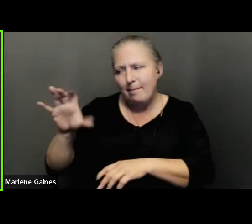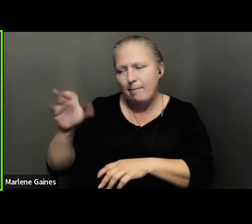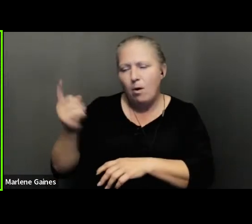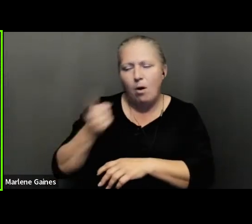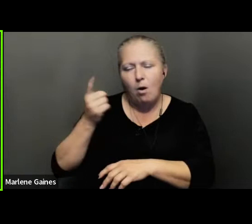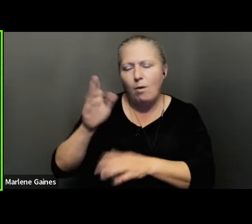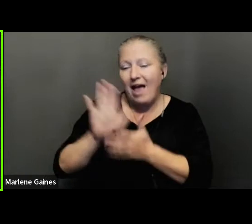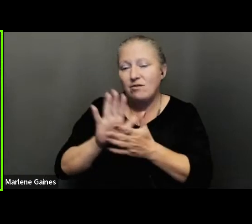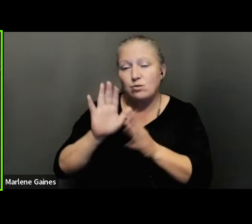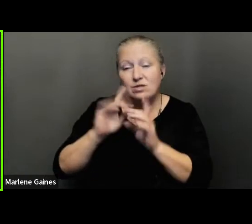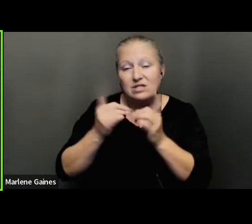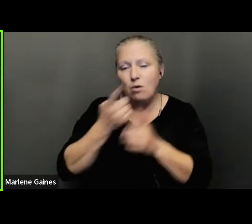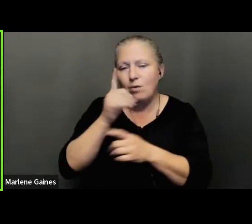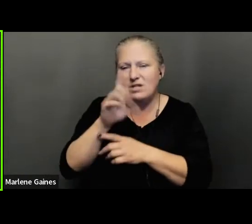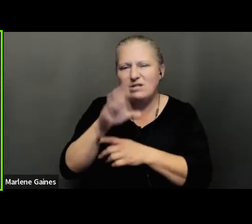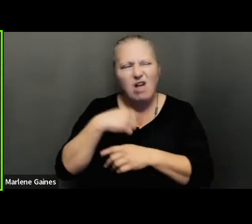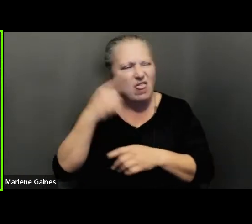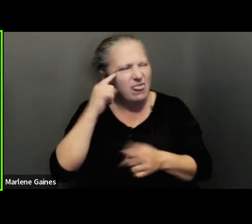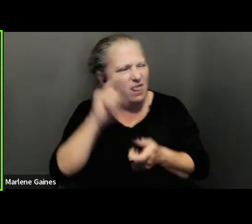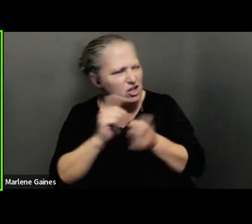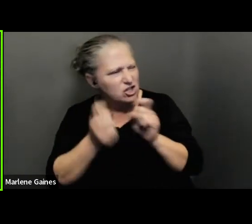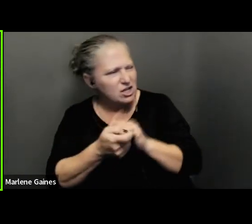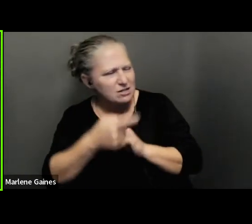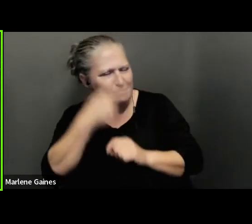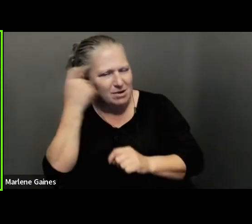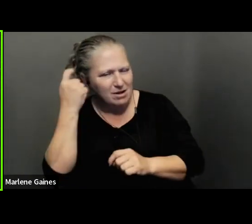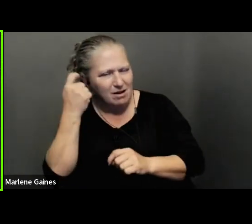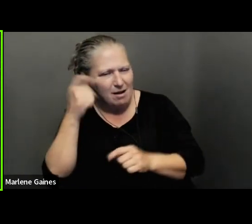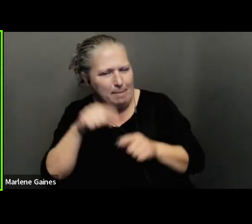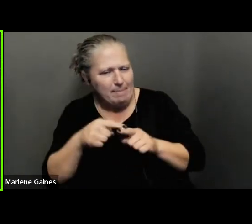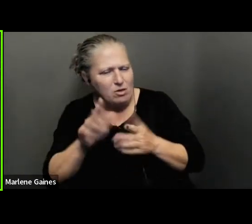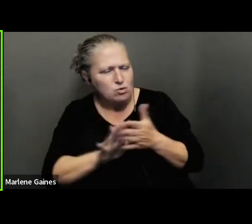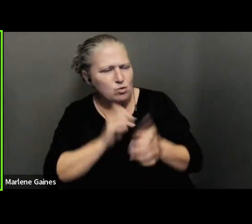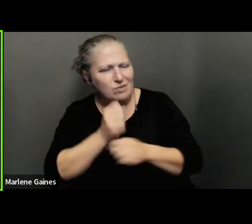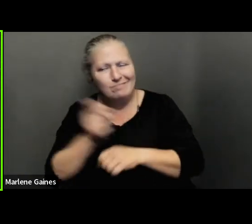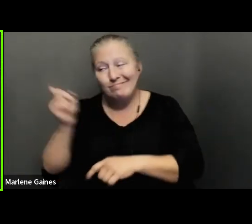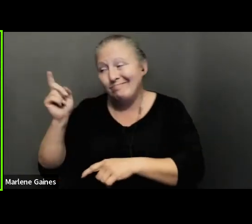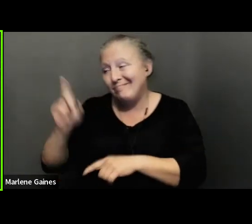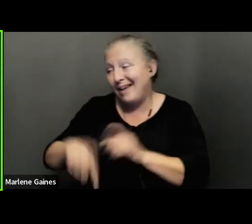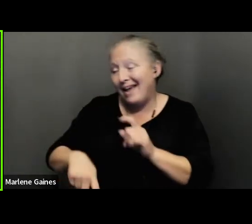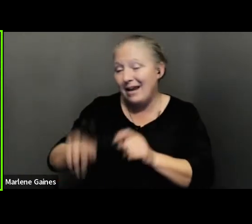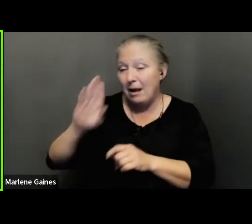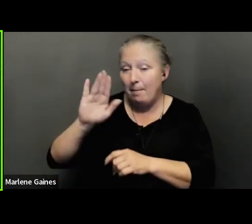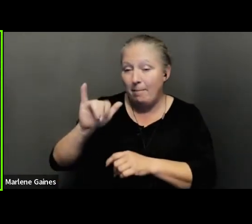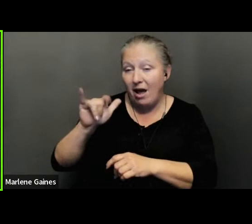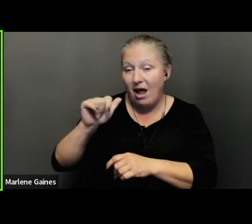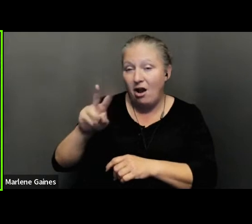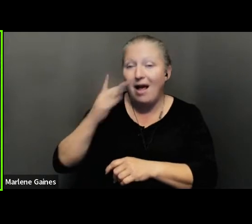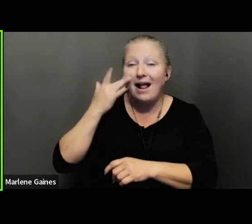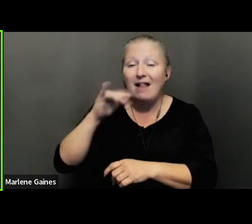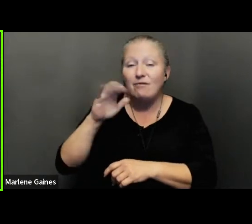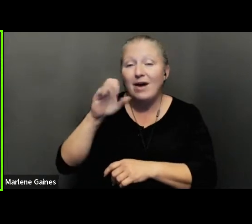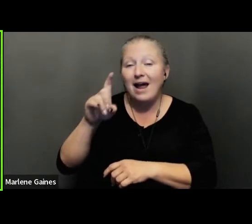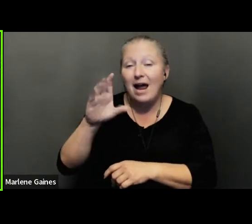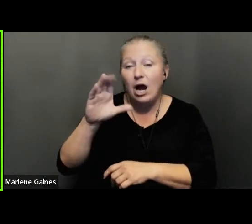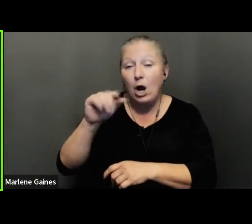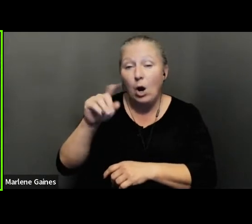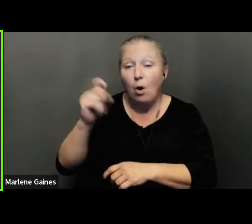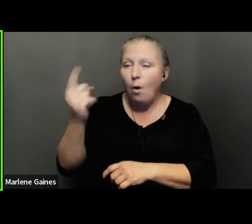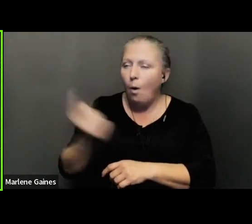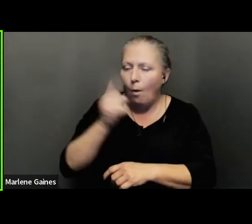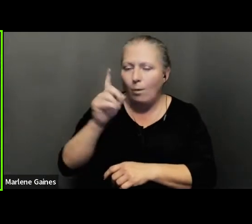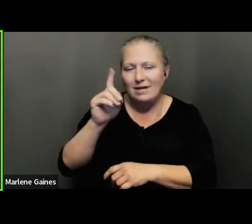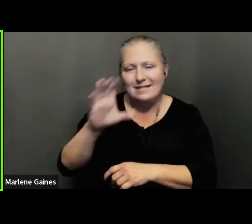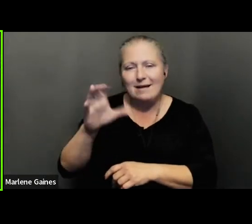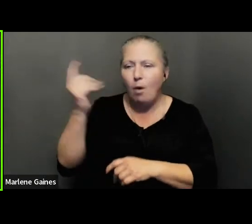school district I does it in thought we were December. changing it though because of this beginning of the school year. Can't do that. The bylaws, the California Ed Code is always it's always in December.